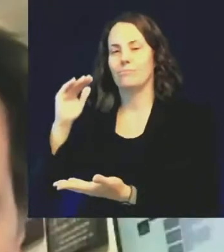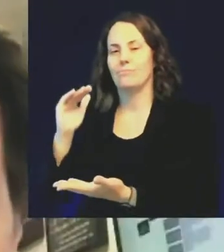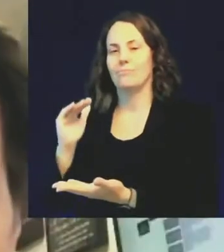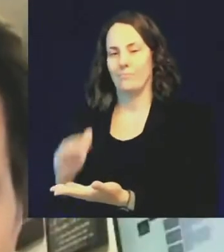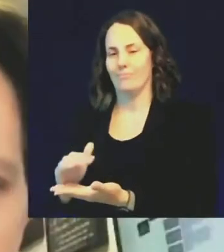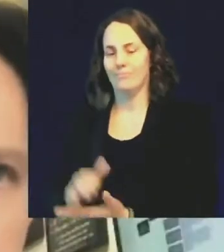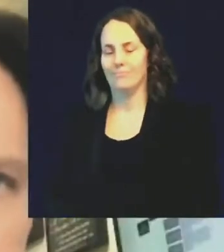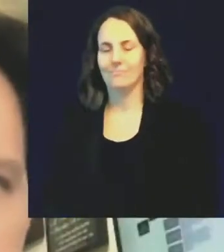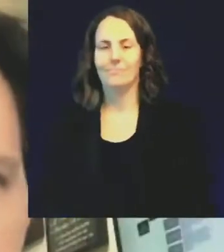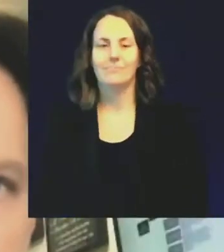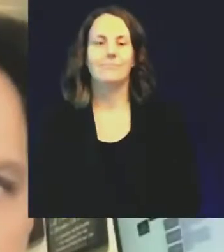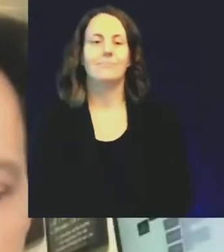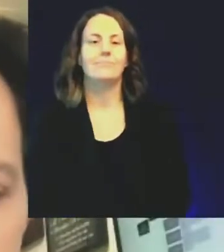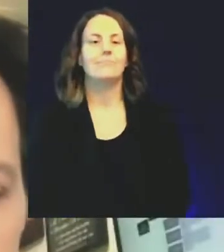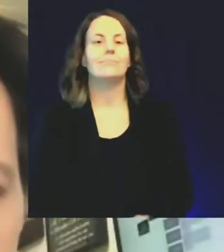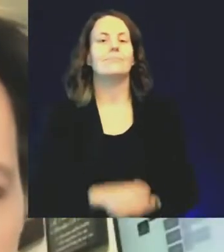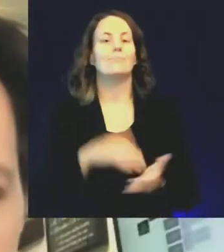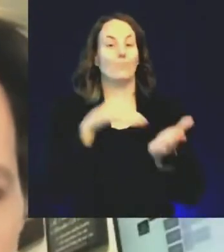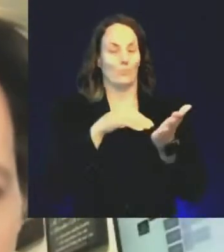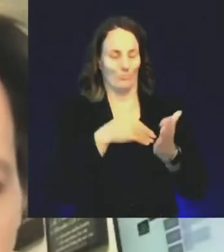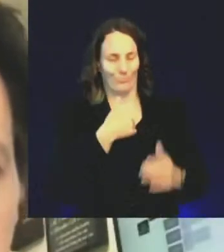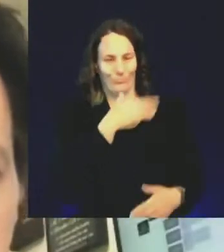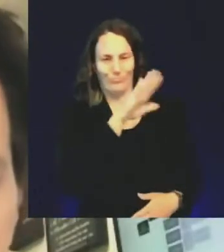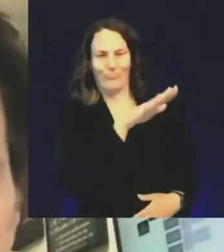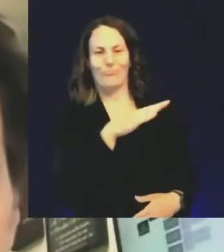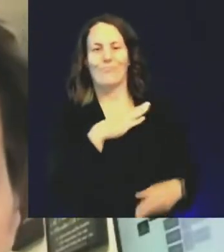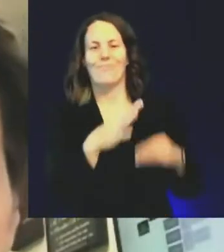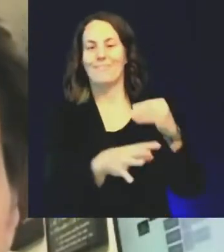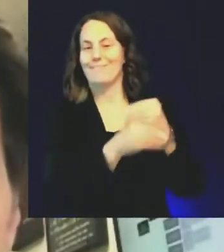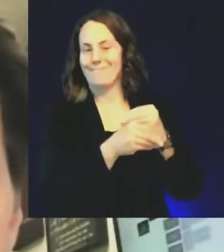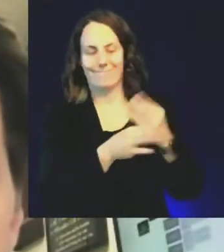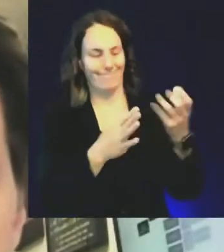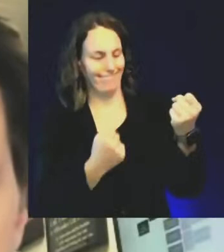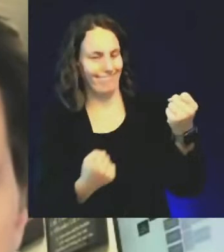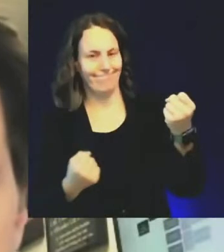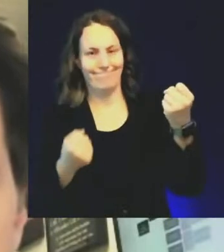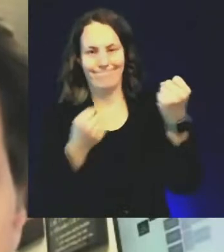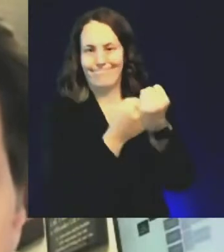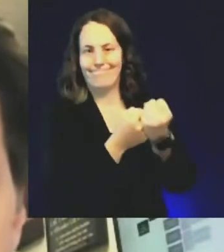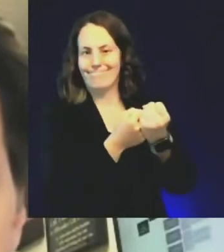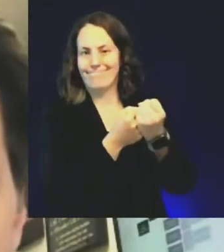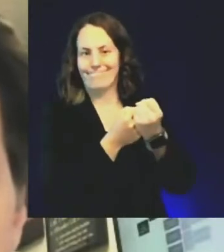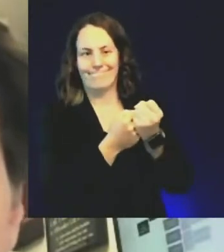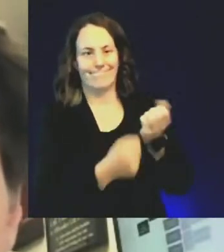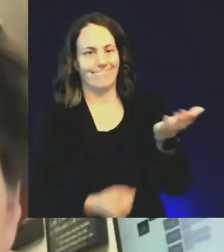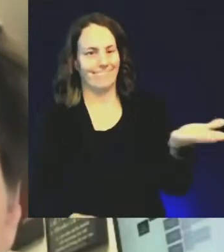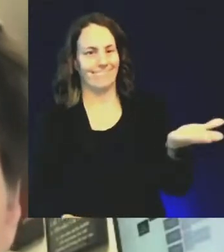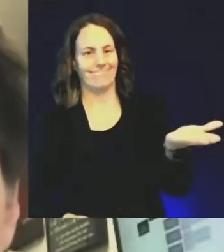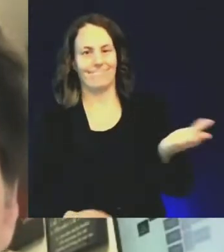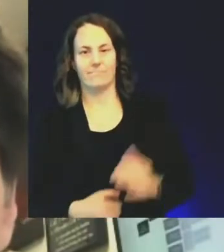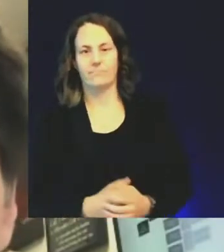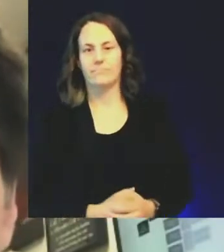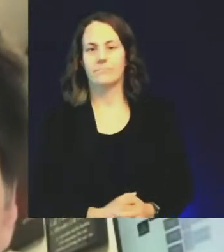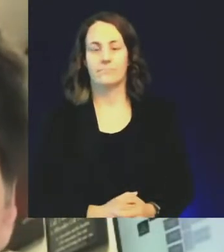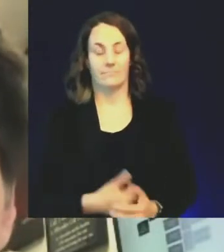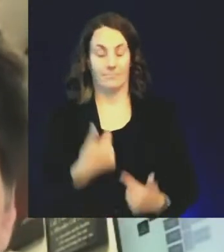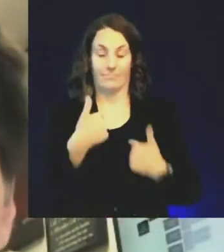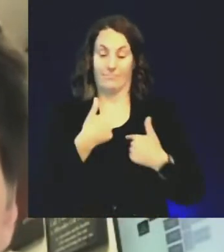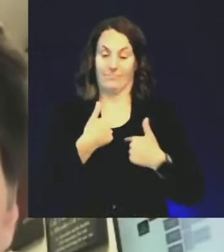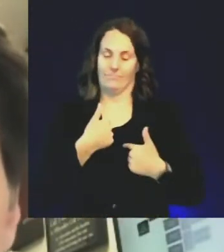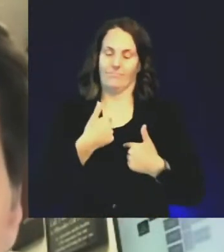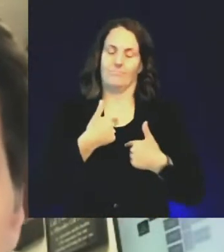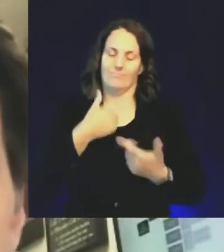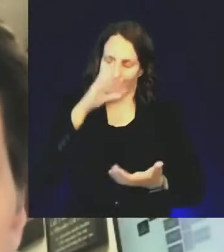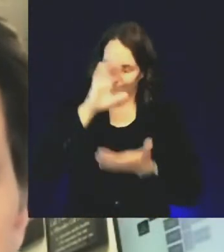I'd echo the following and trusting the science, which gives us really good confidence that being